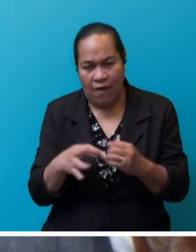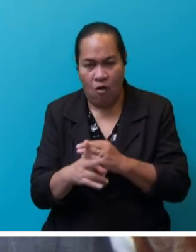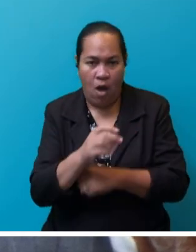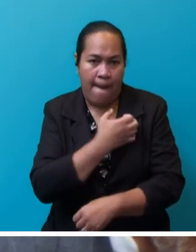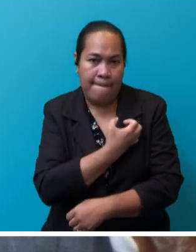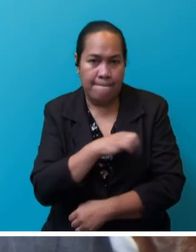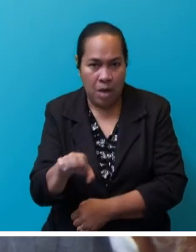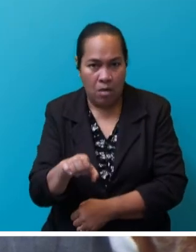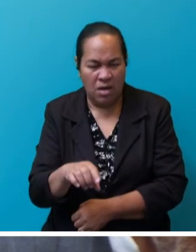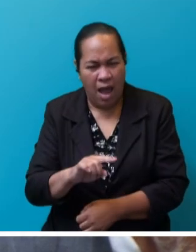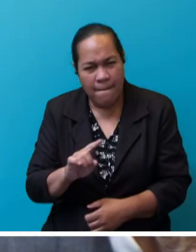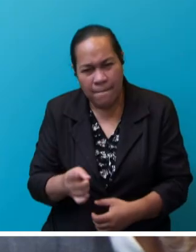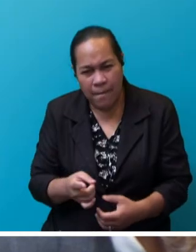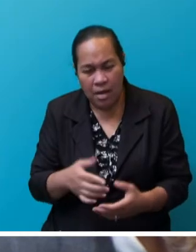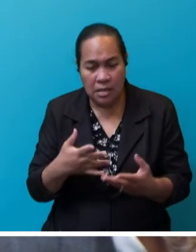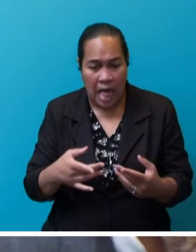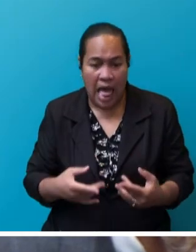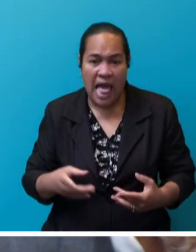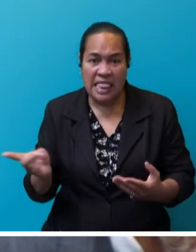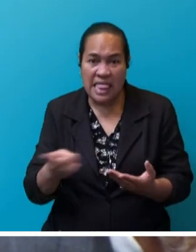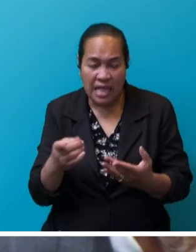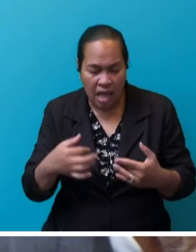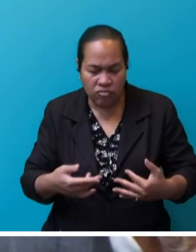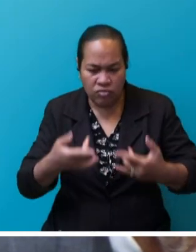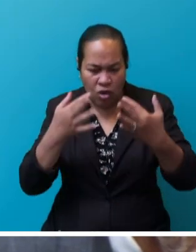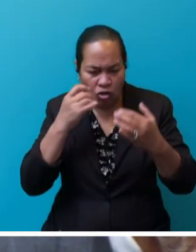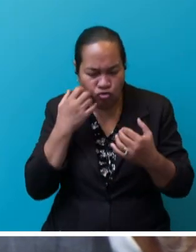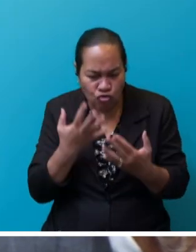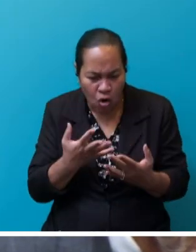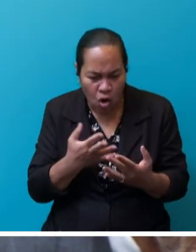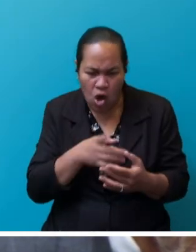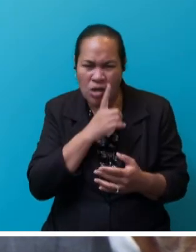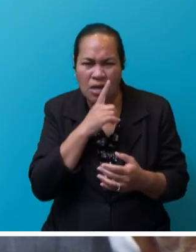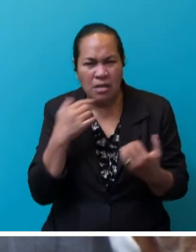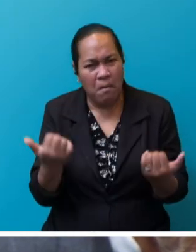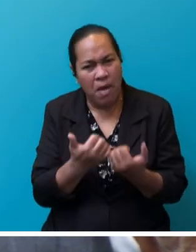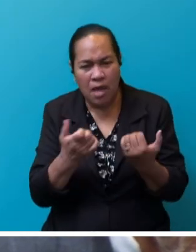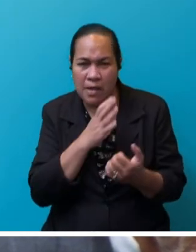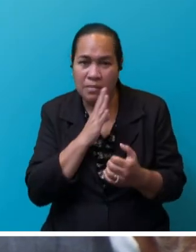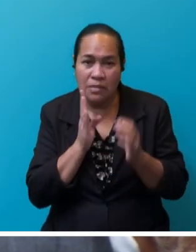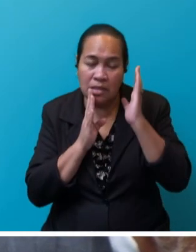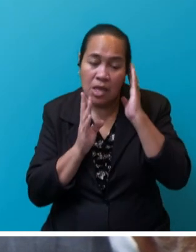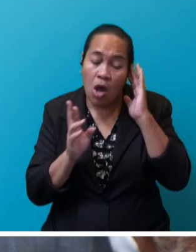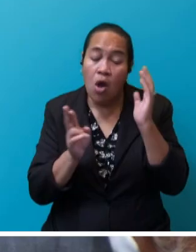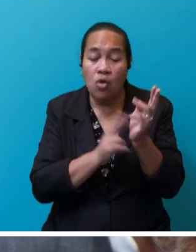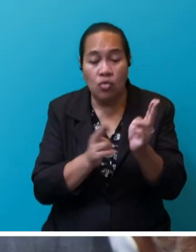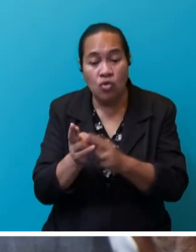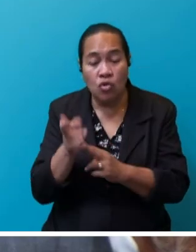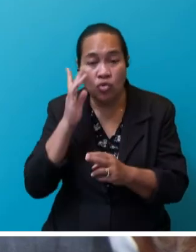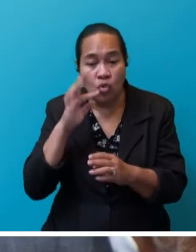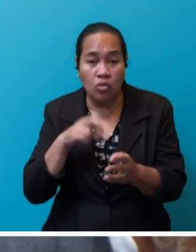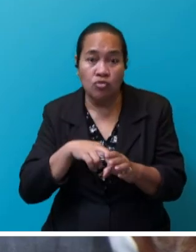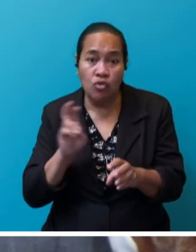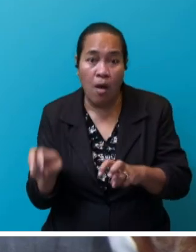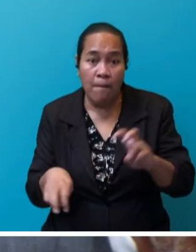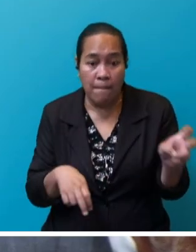Yet, data shows that many of our girls are still falling through the cracks. In rural schools, school dropout rate